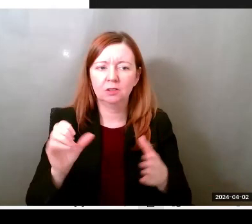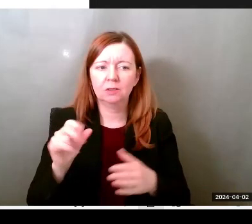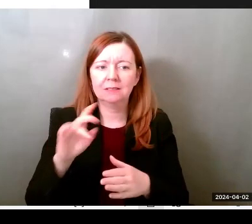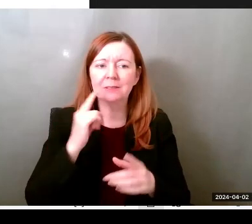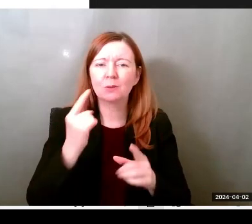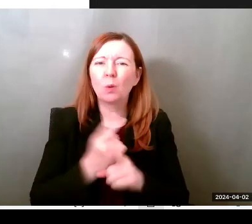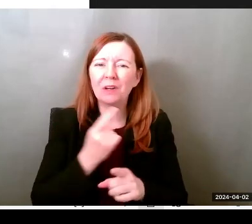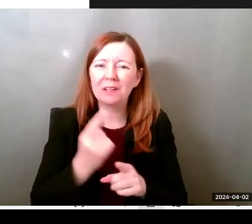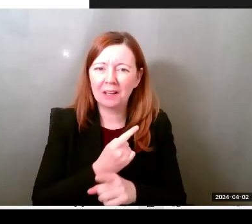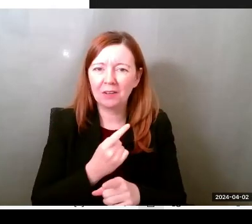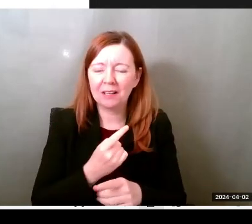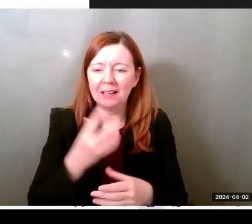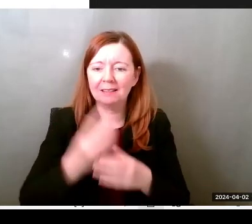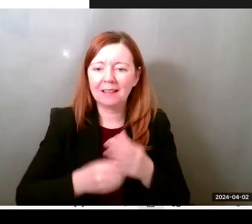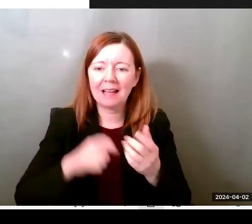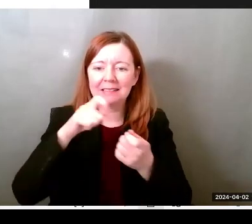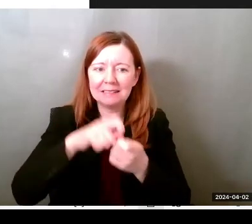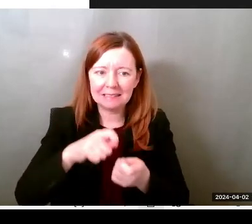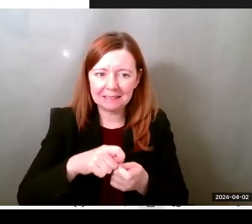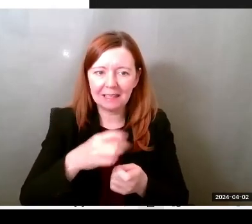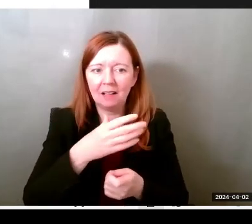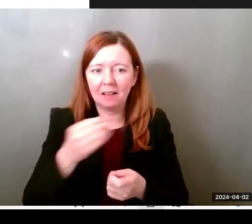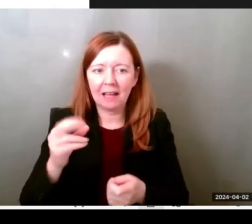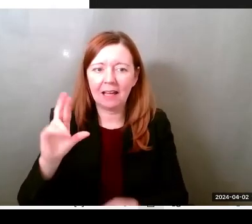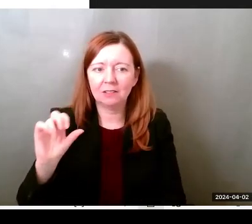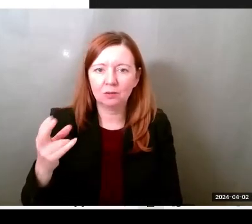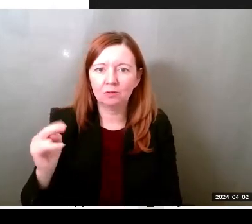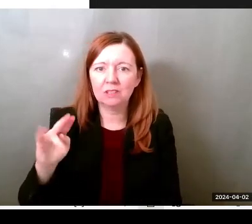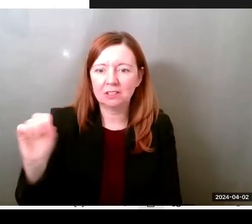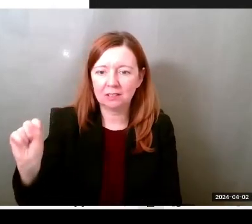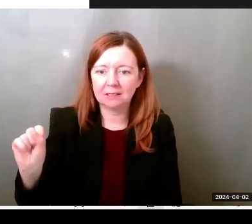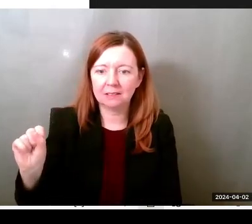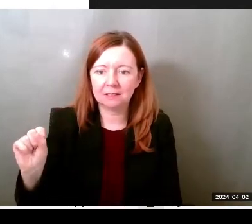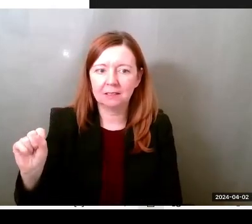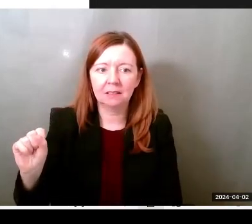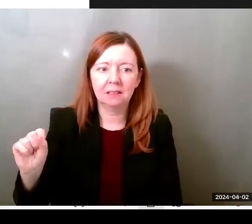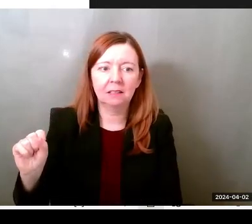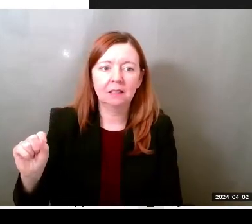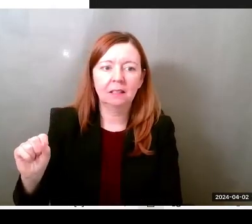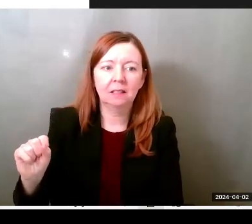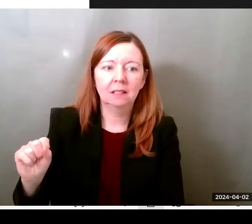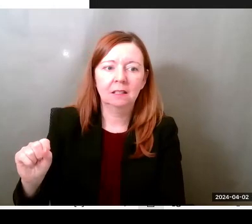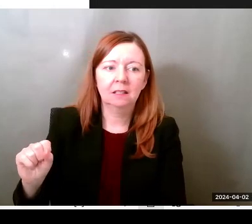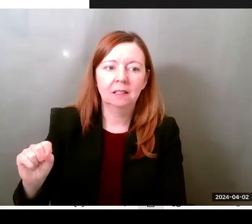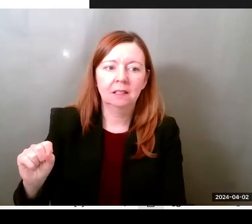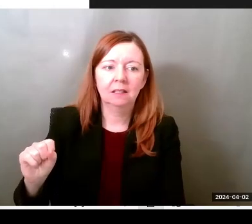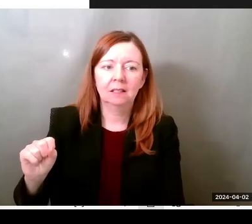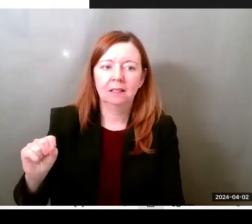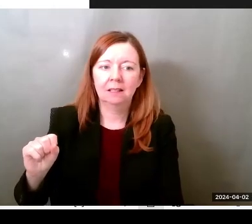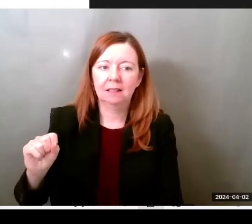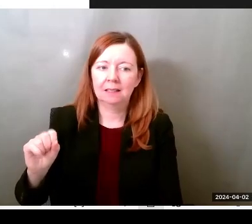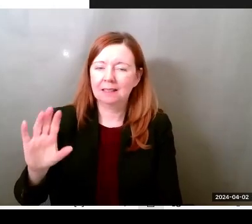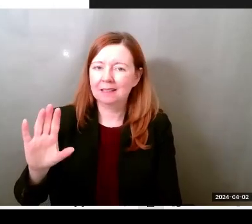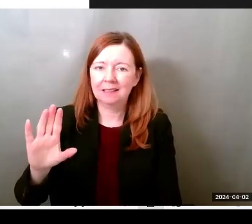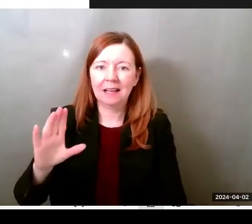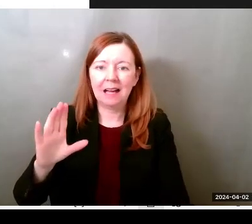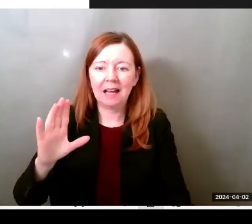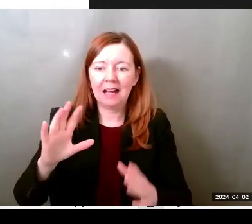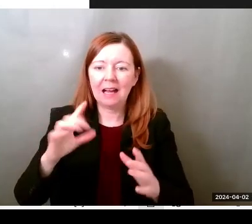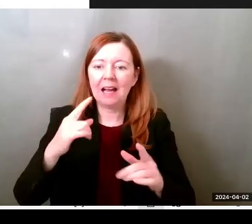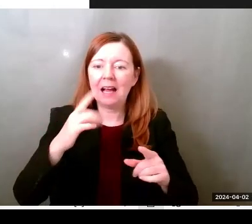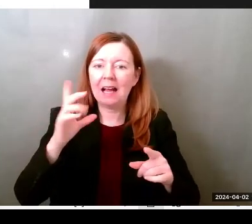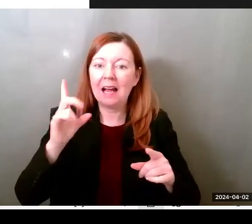ordinary and it lacks detail and richness. I probably did say it would be fine, but I really meant it's going to be ordinary.